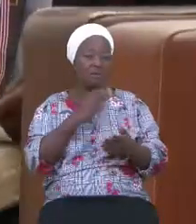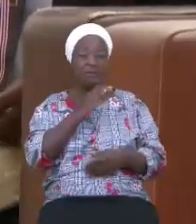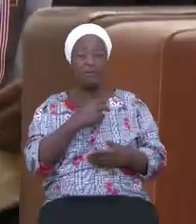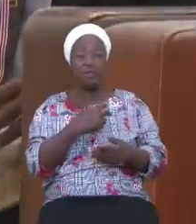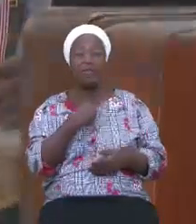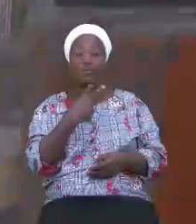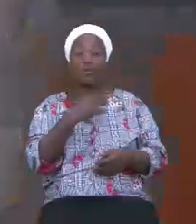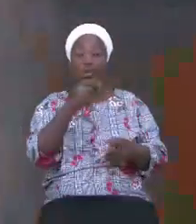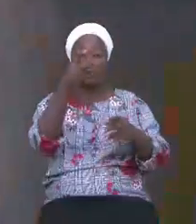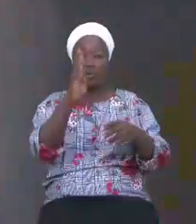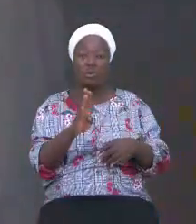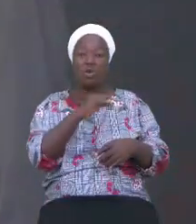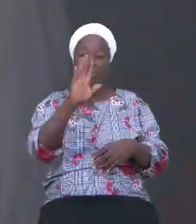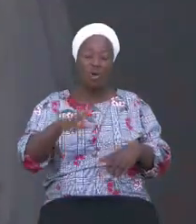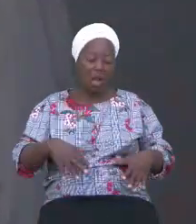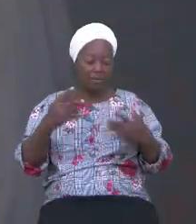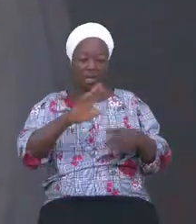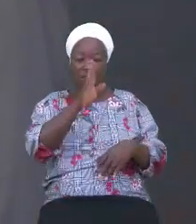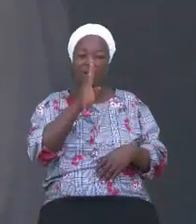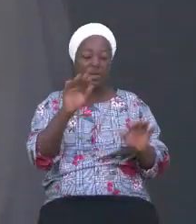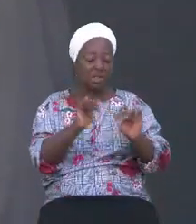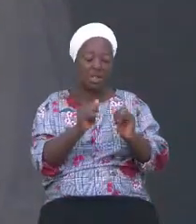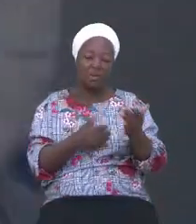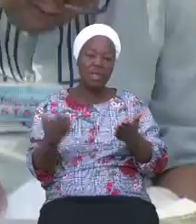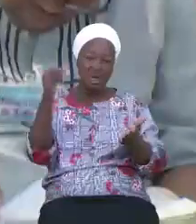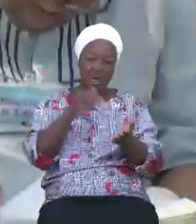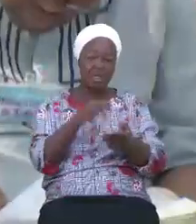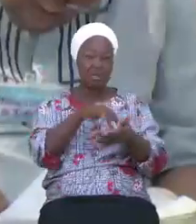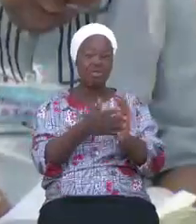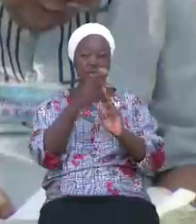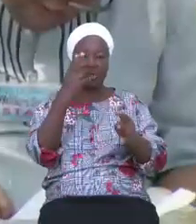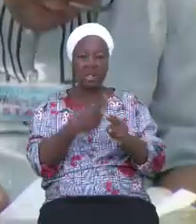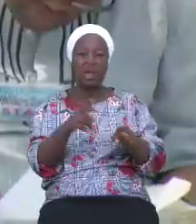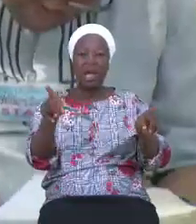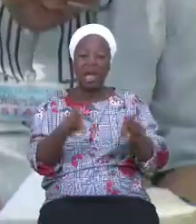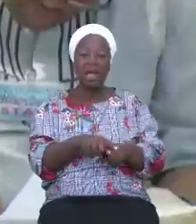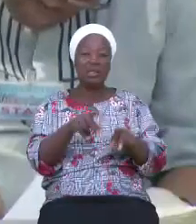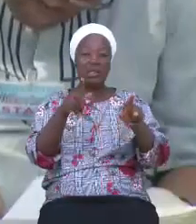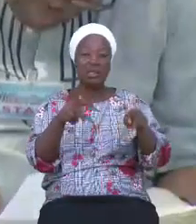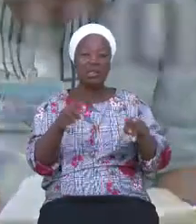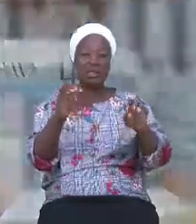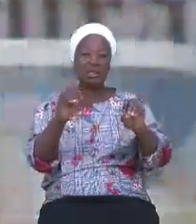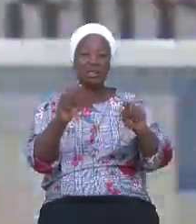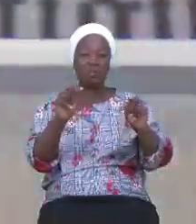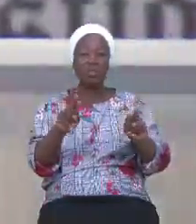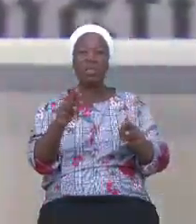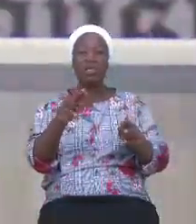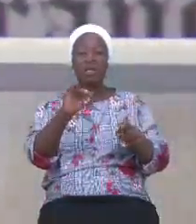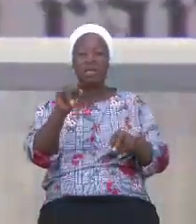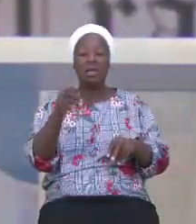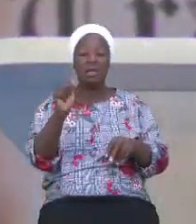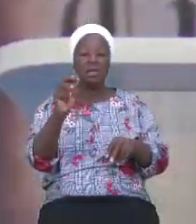your life will never be the same anymore. As Peter, James,